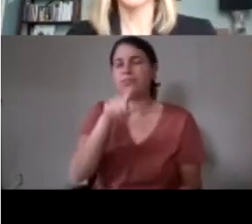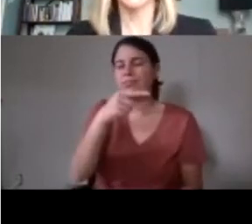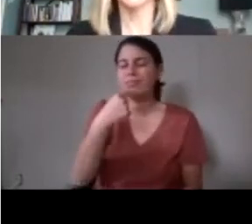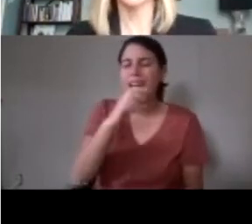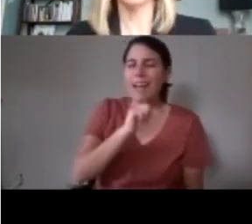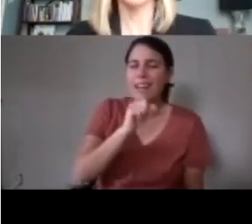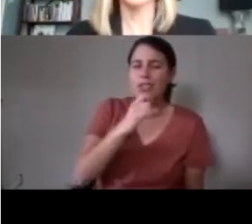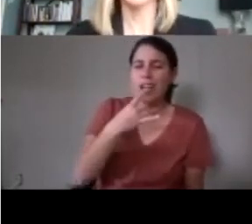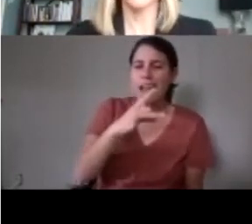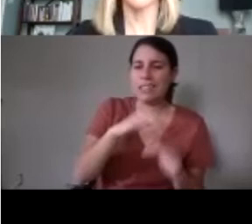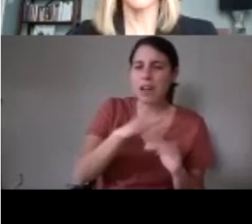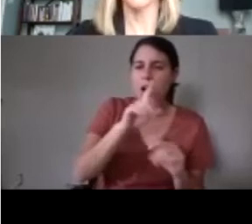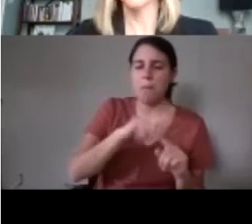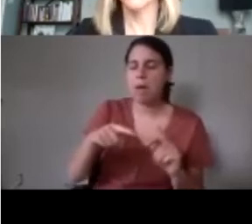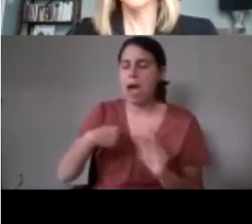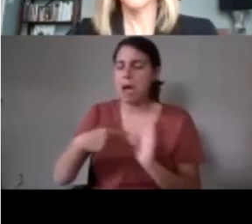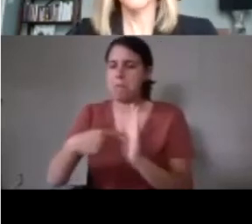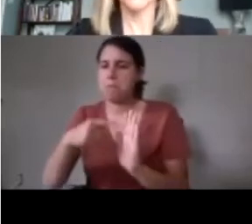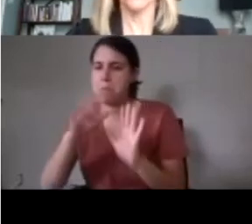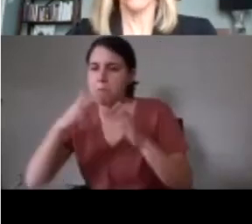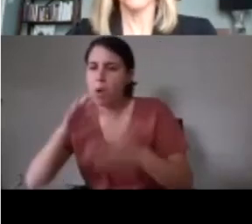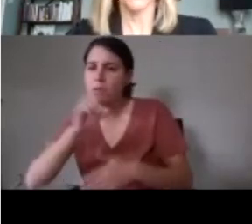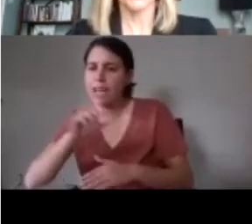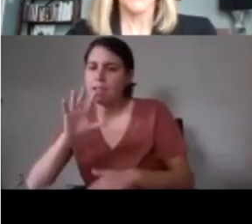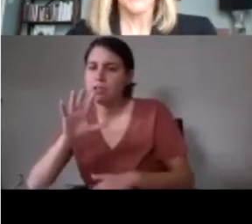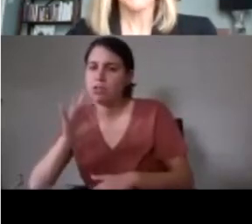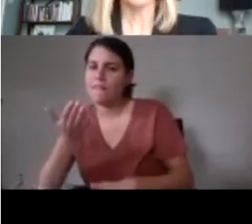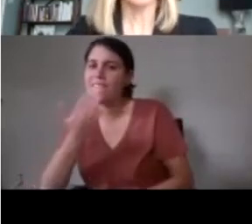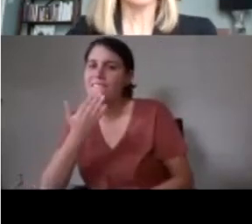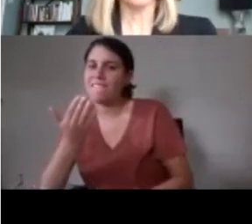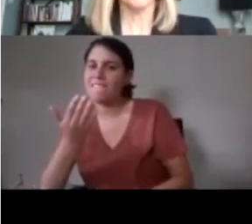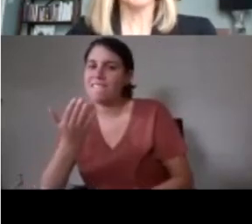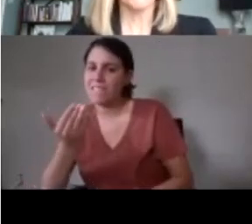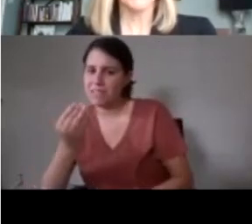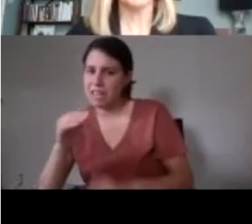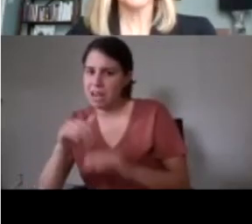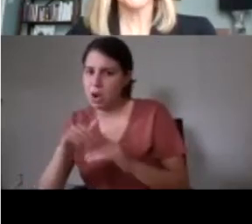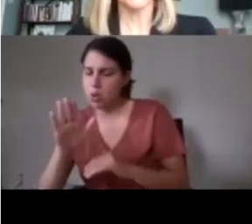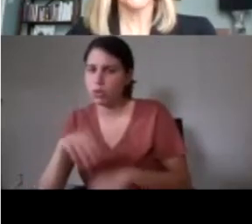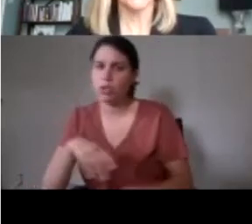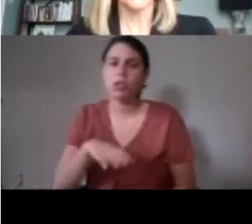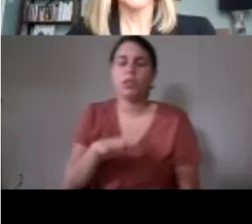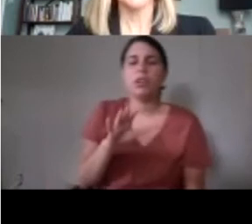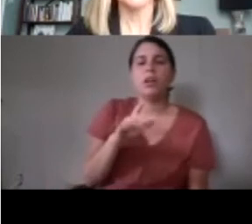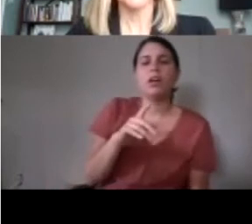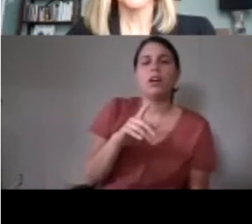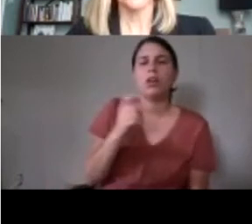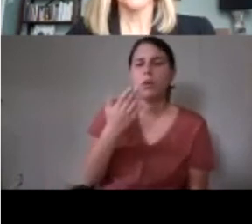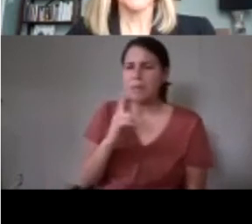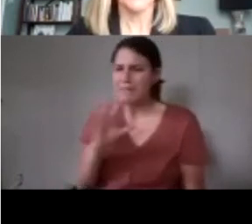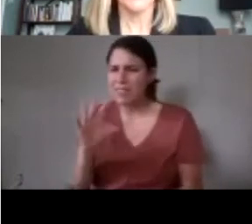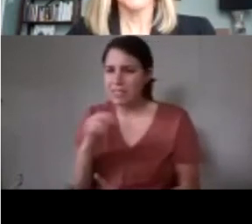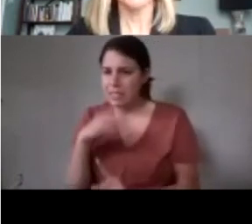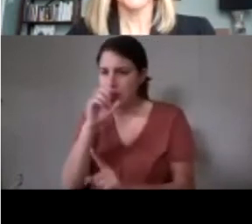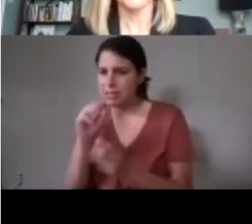going to present data focused on age 15 and older. But what we were able to do is to